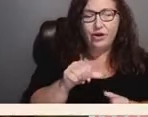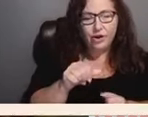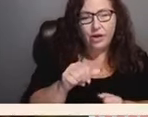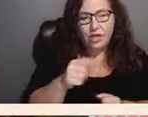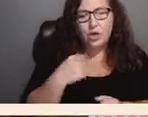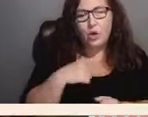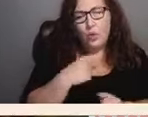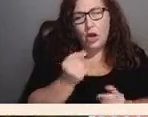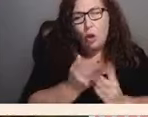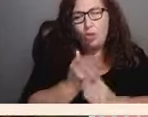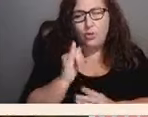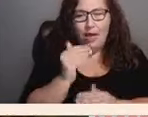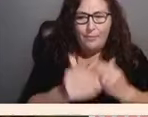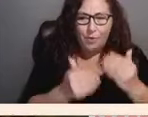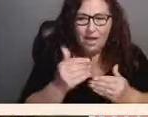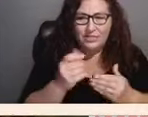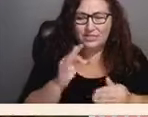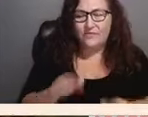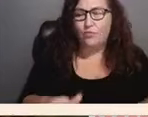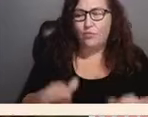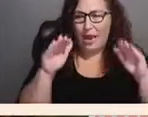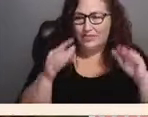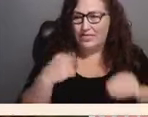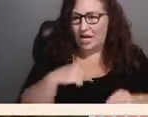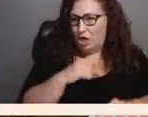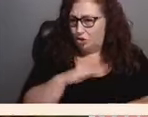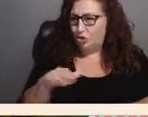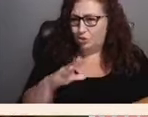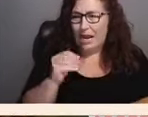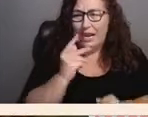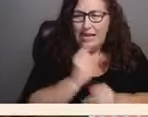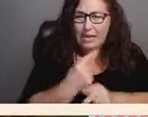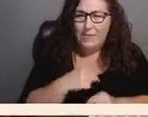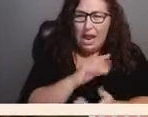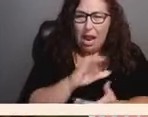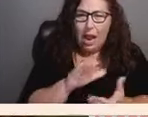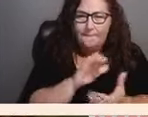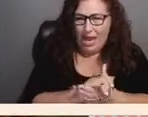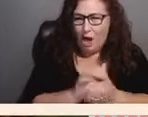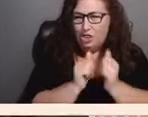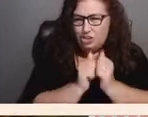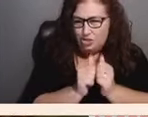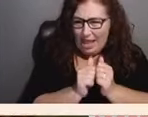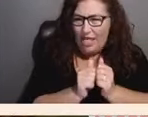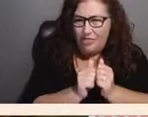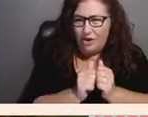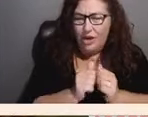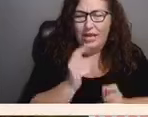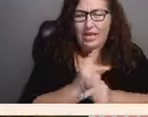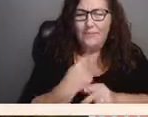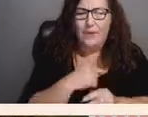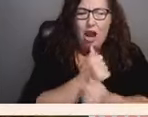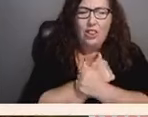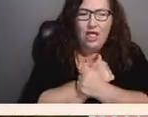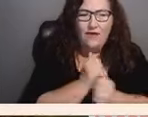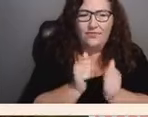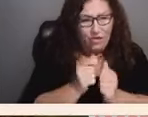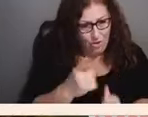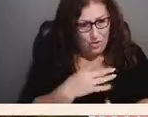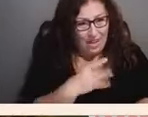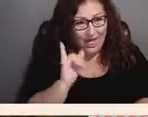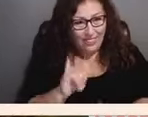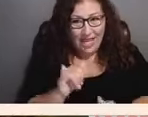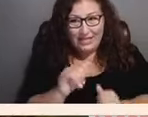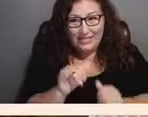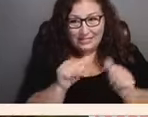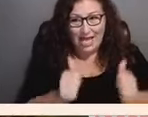of raising our children and keeping our marriage together, keeping our love together. You all like this statue here? You guys need